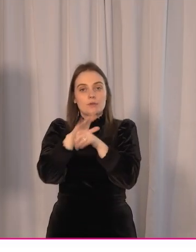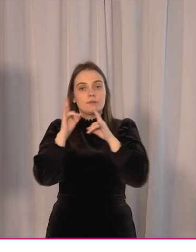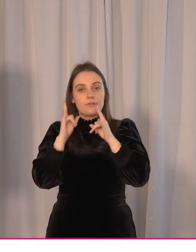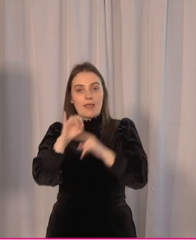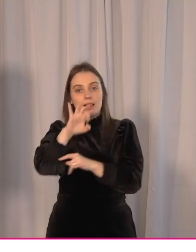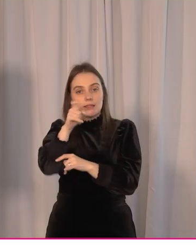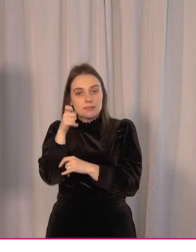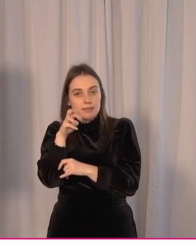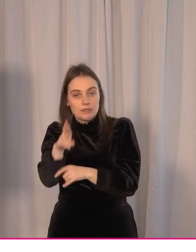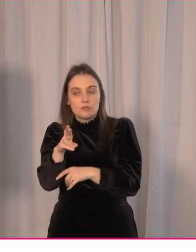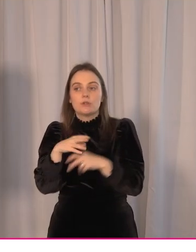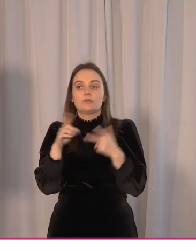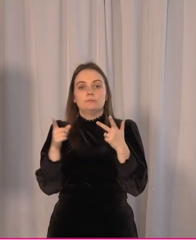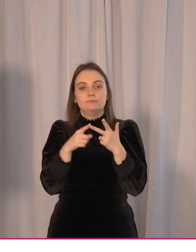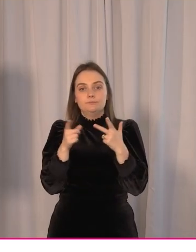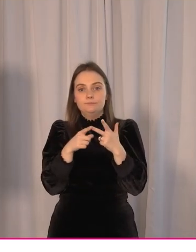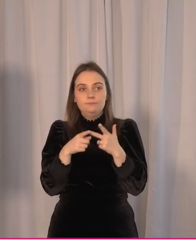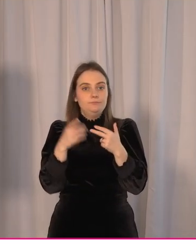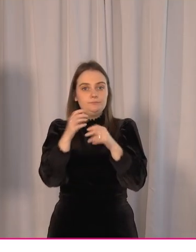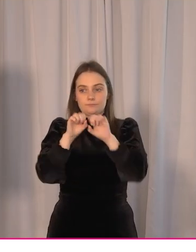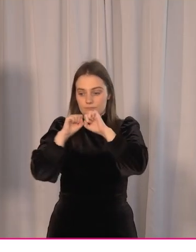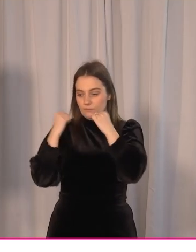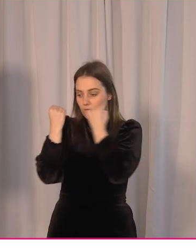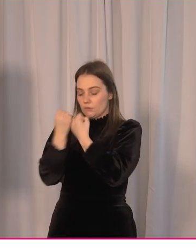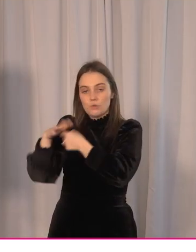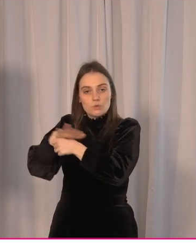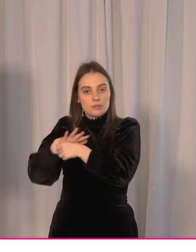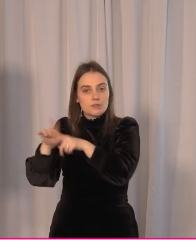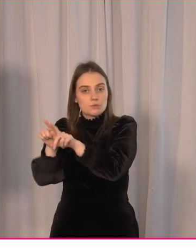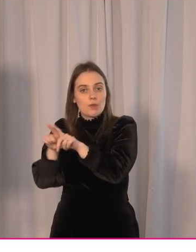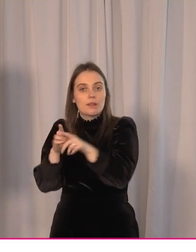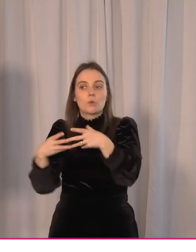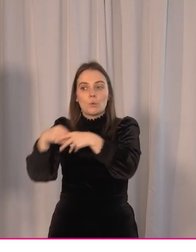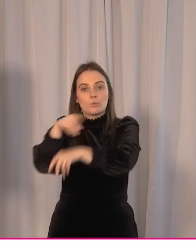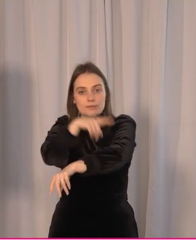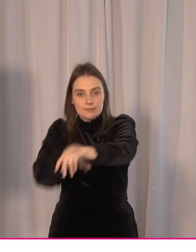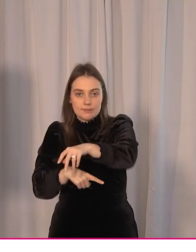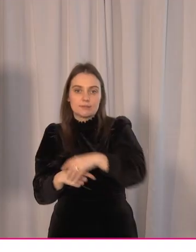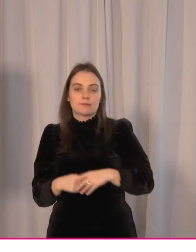parts of our social sector, including obviously disabilities.